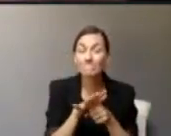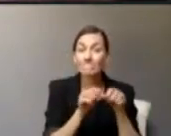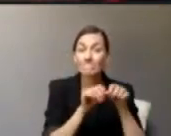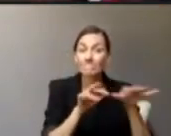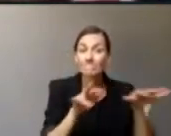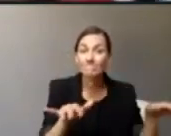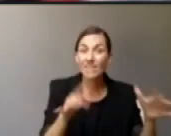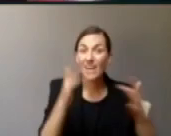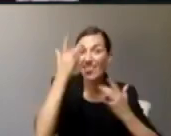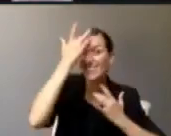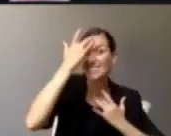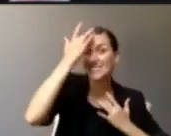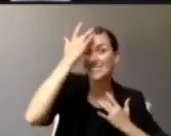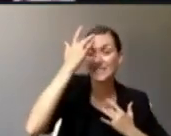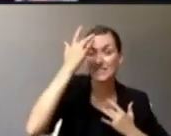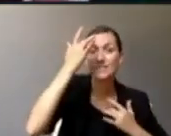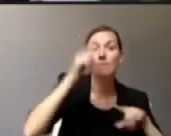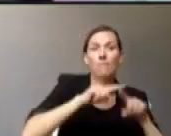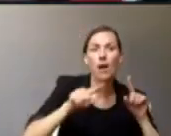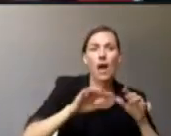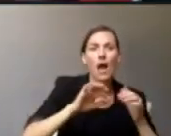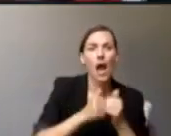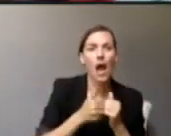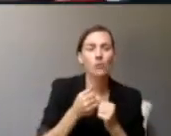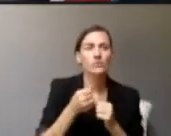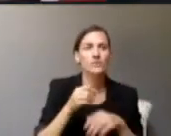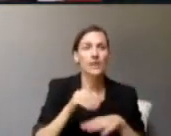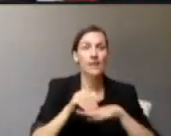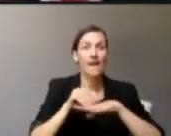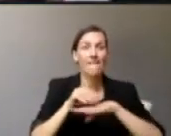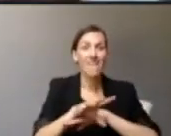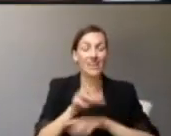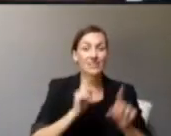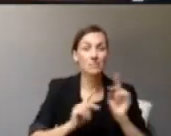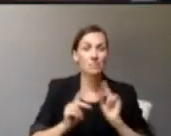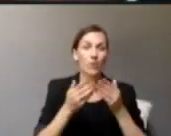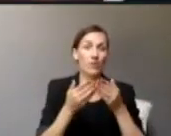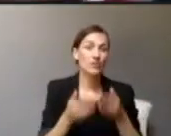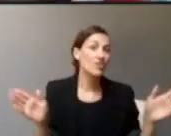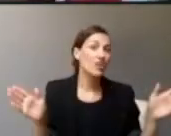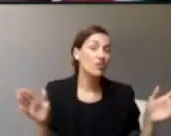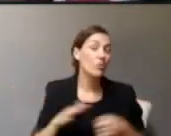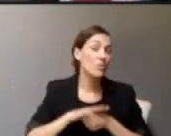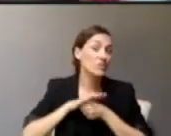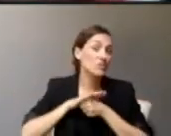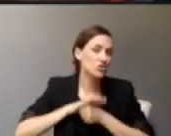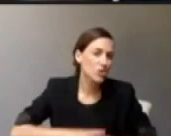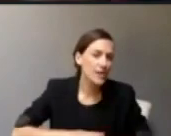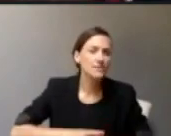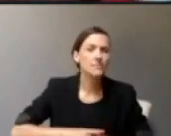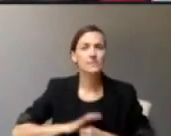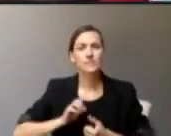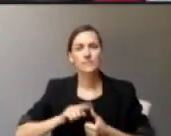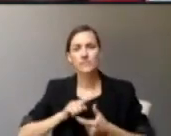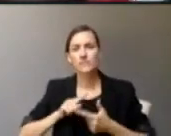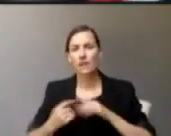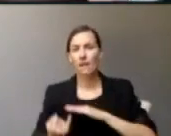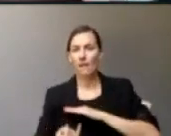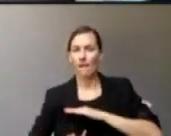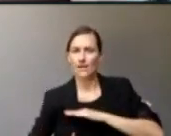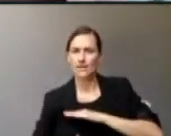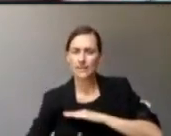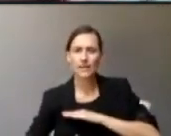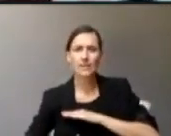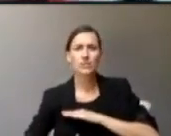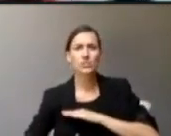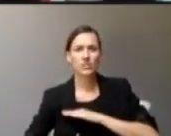itself, but how does it affect people in general in terms of living under the stress, living under the isolation, and how's it affecting